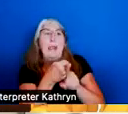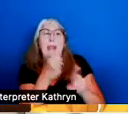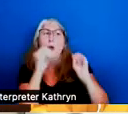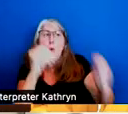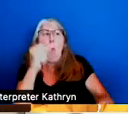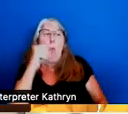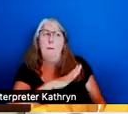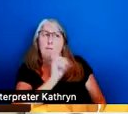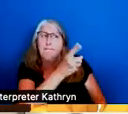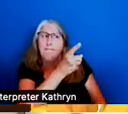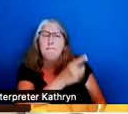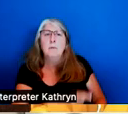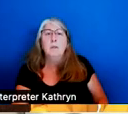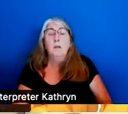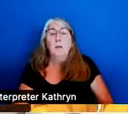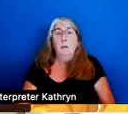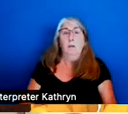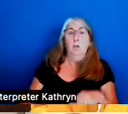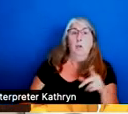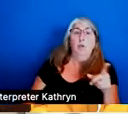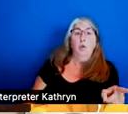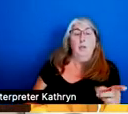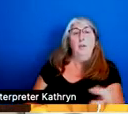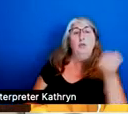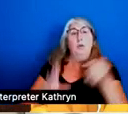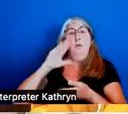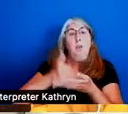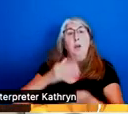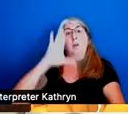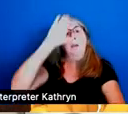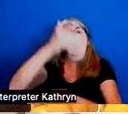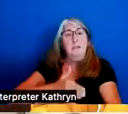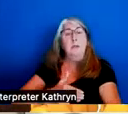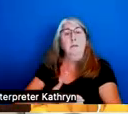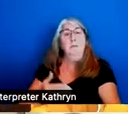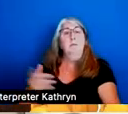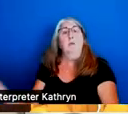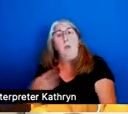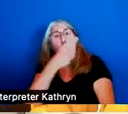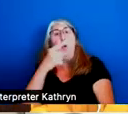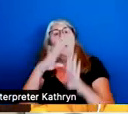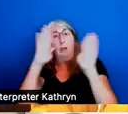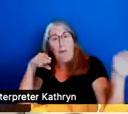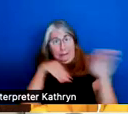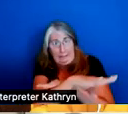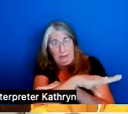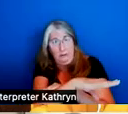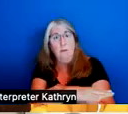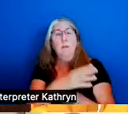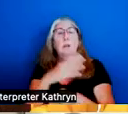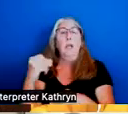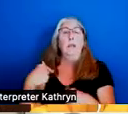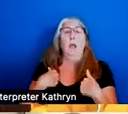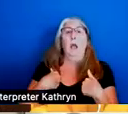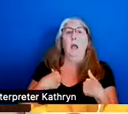women. So he took my daughter and my son and went in the house. And I had